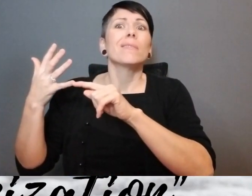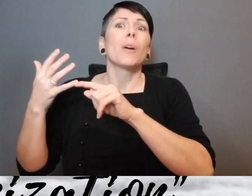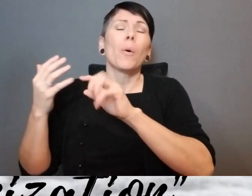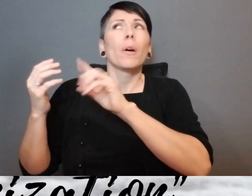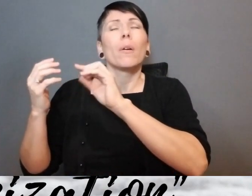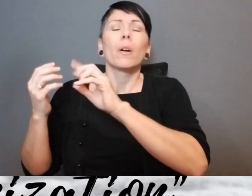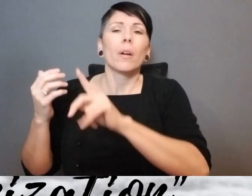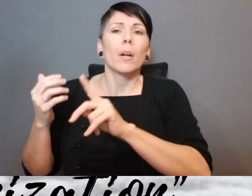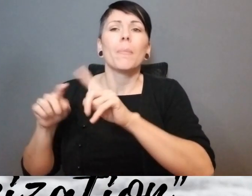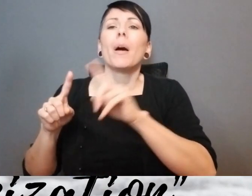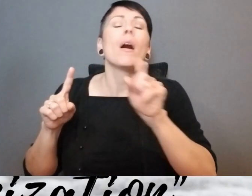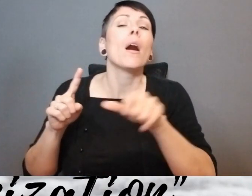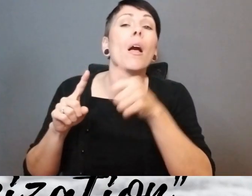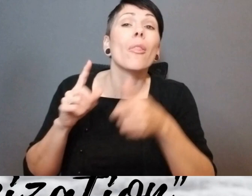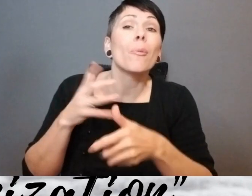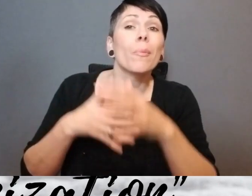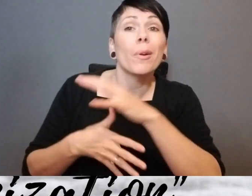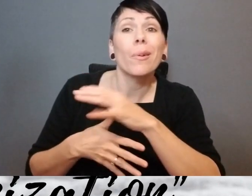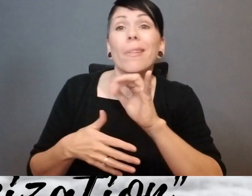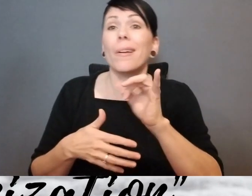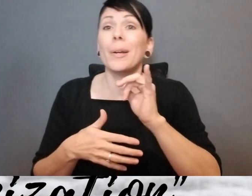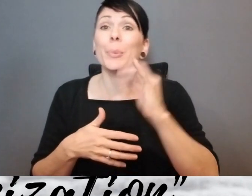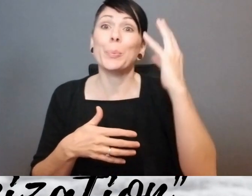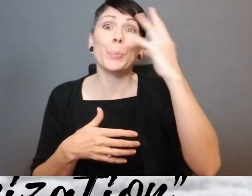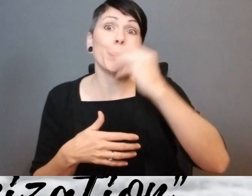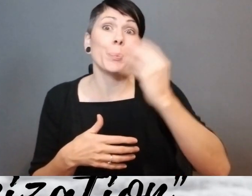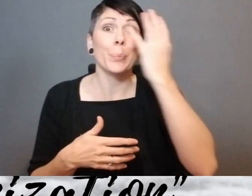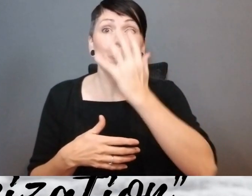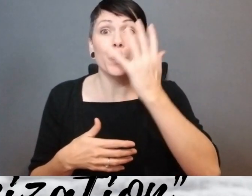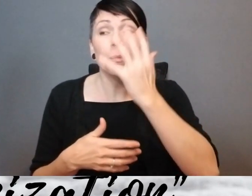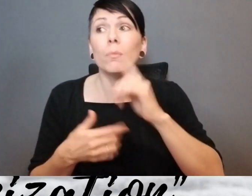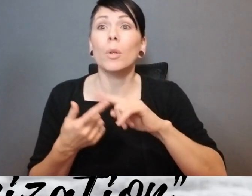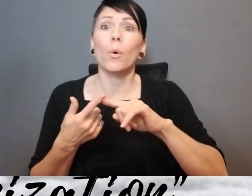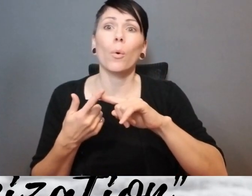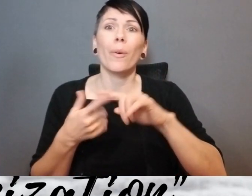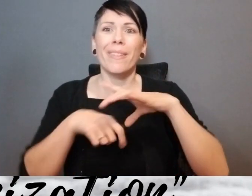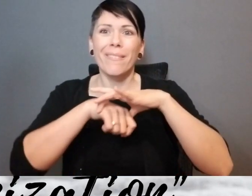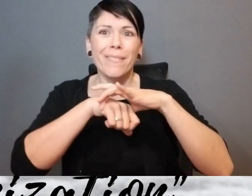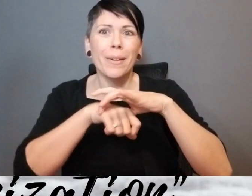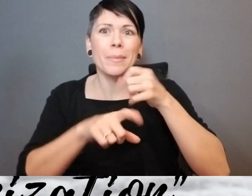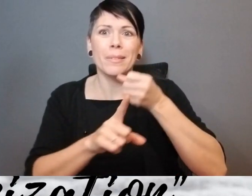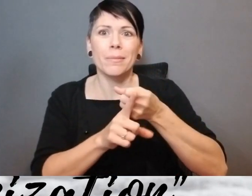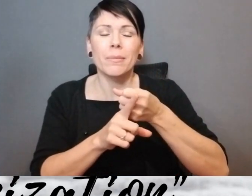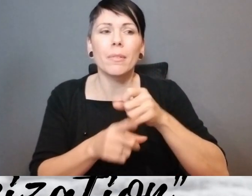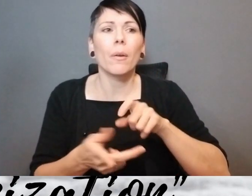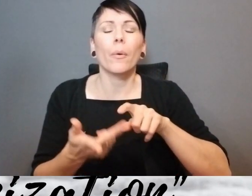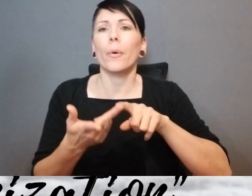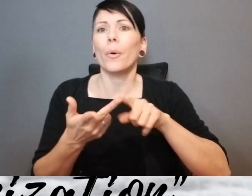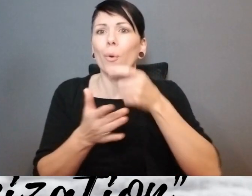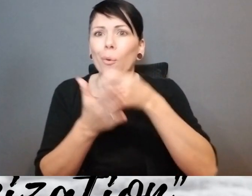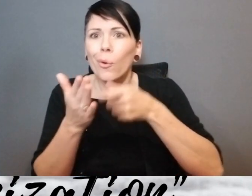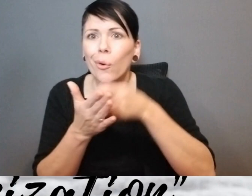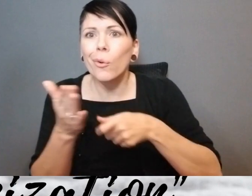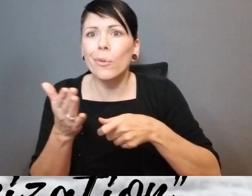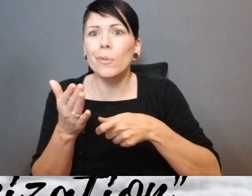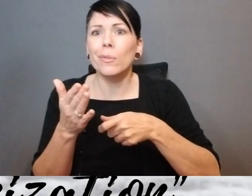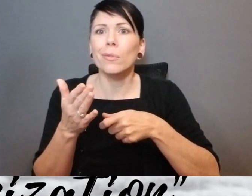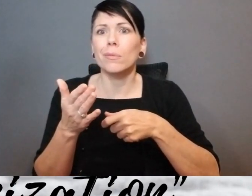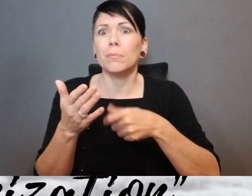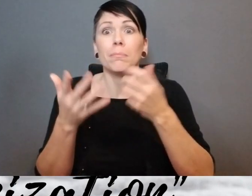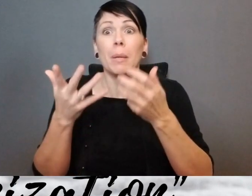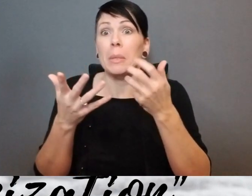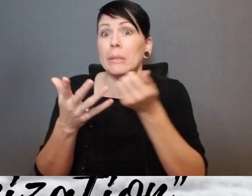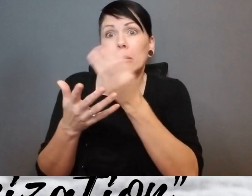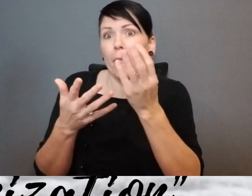storage approach be cost-effective, or aesthetically pleasing, or more environmentally friendly? Those are